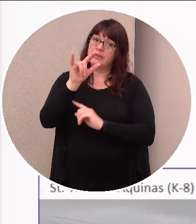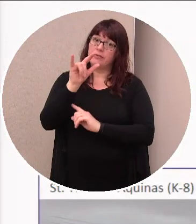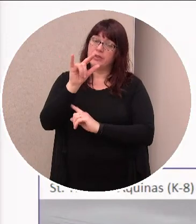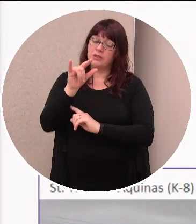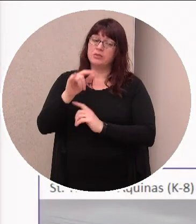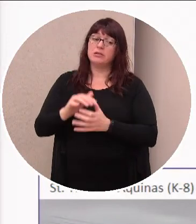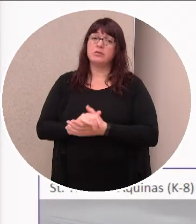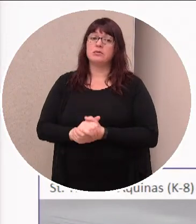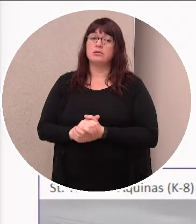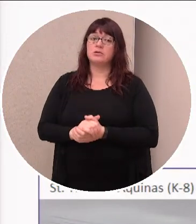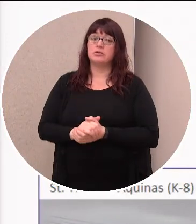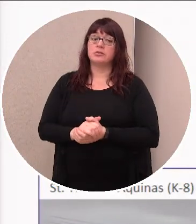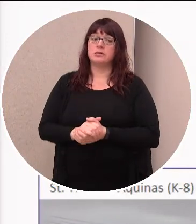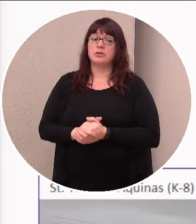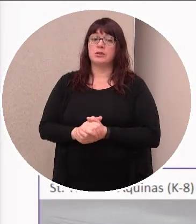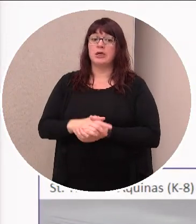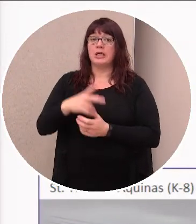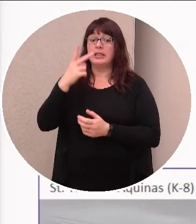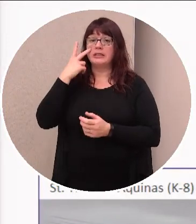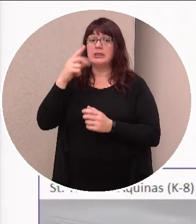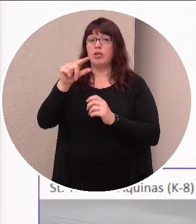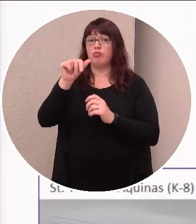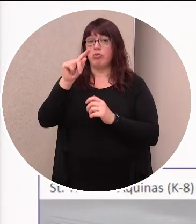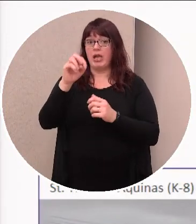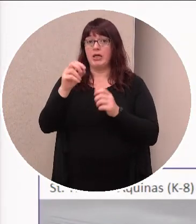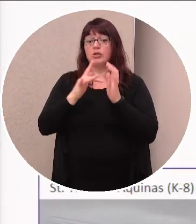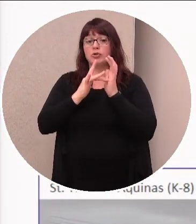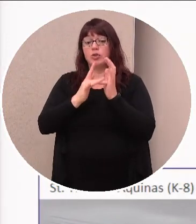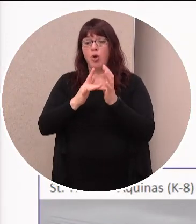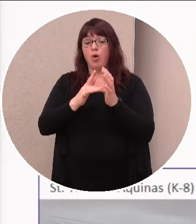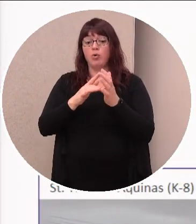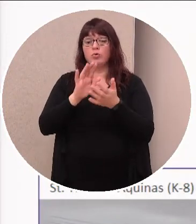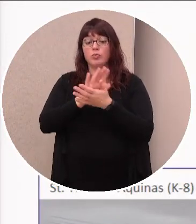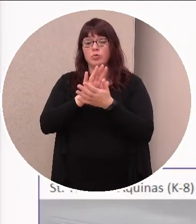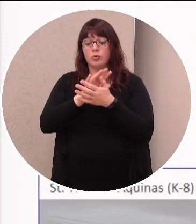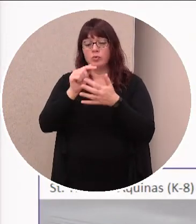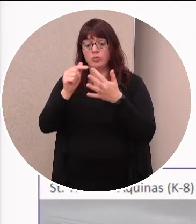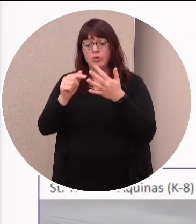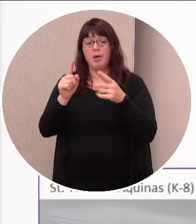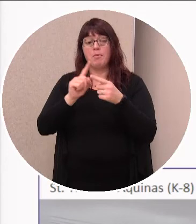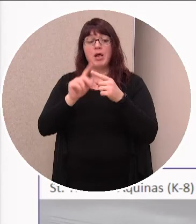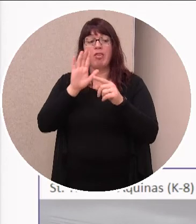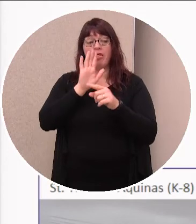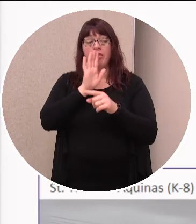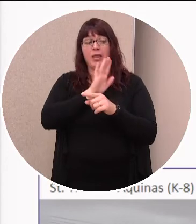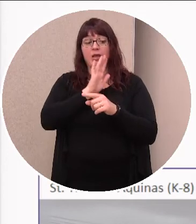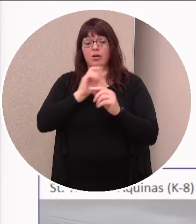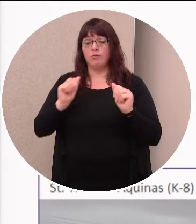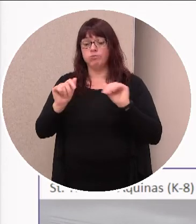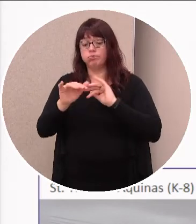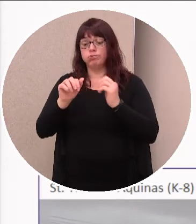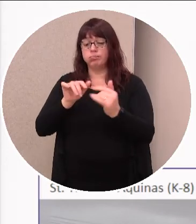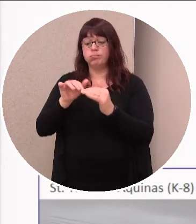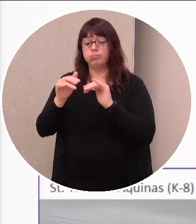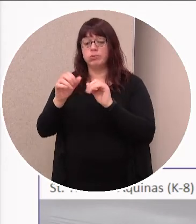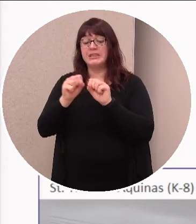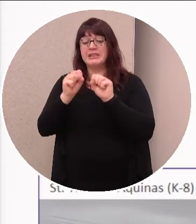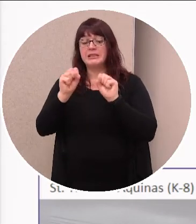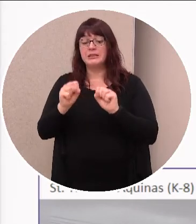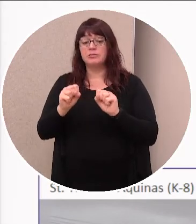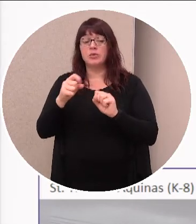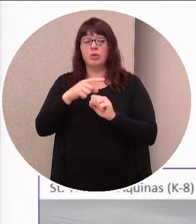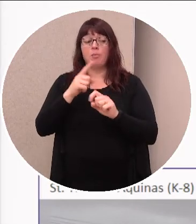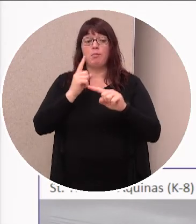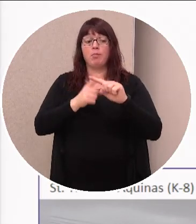Here we have the grade level configuration and the feed system. It's important to note here that the